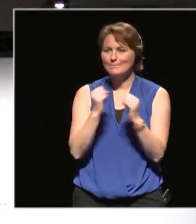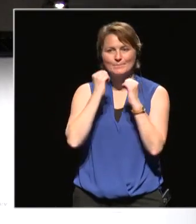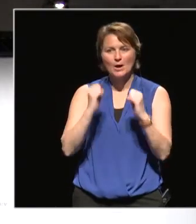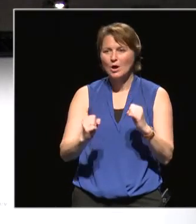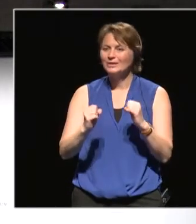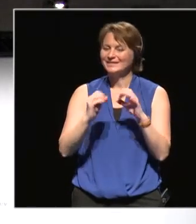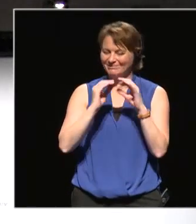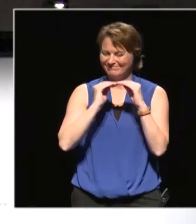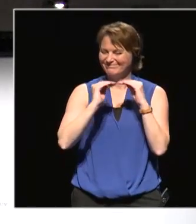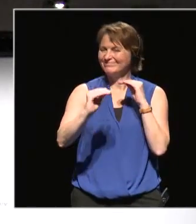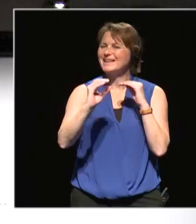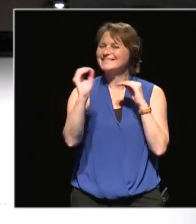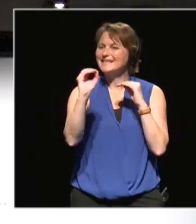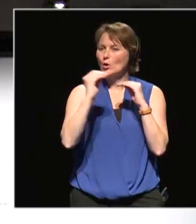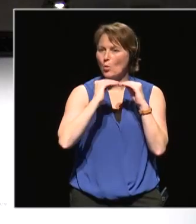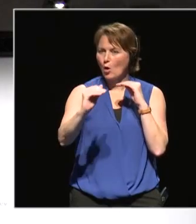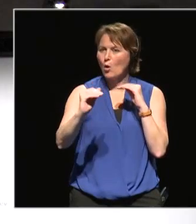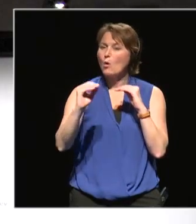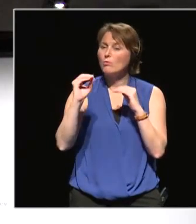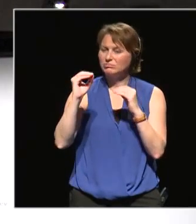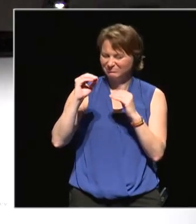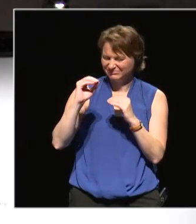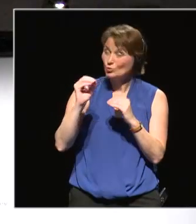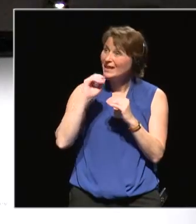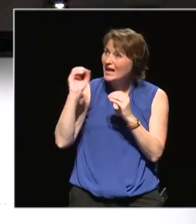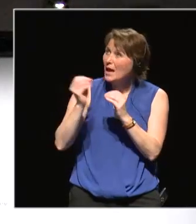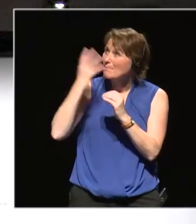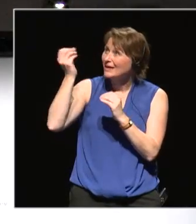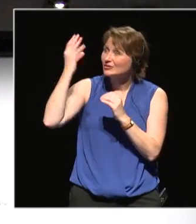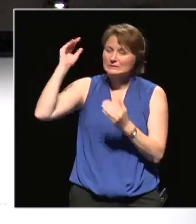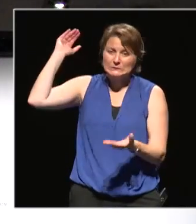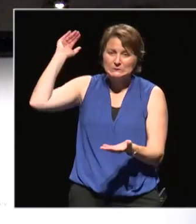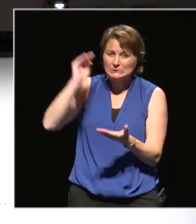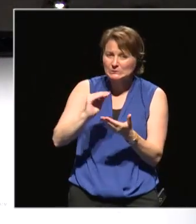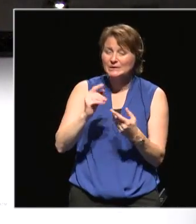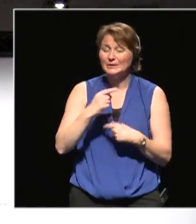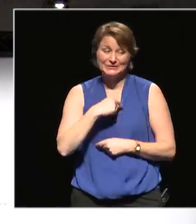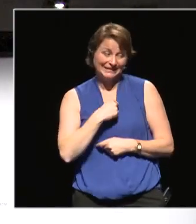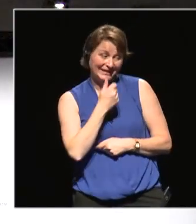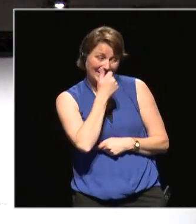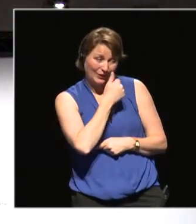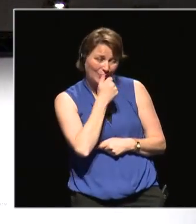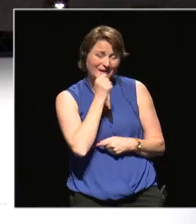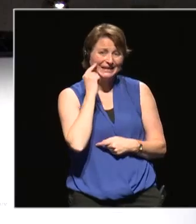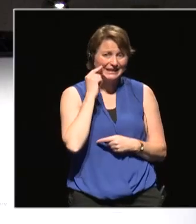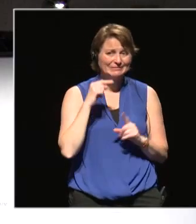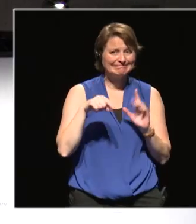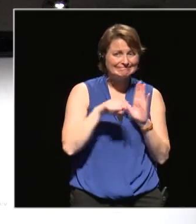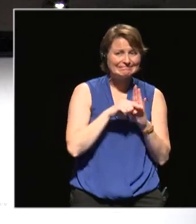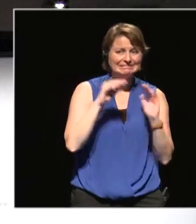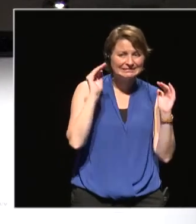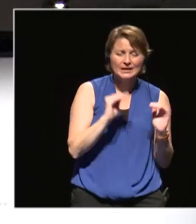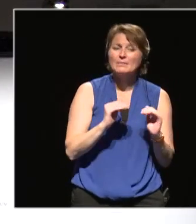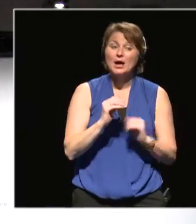from Ethiopia how net emissions are falling. Really important and optimistic. Maybe I'm moving to the optimistic side. But my question to all of